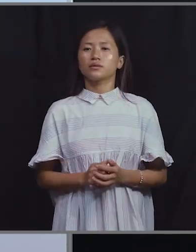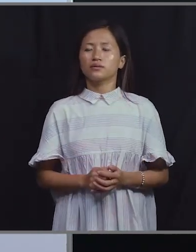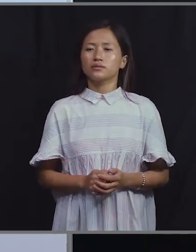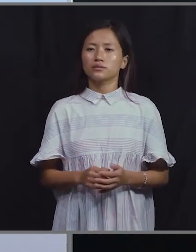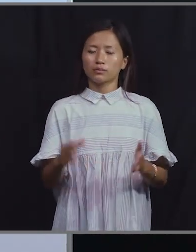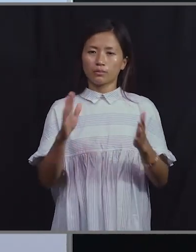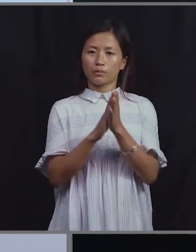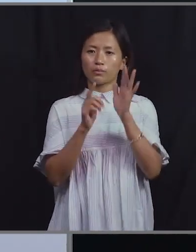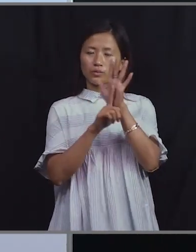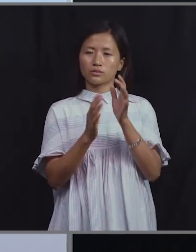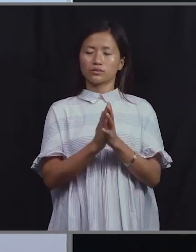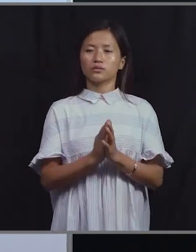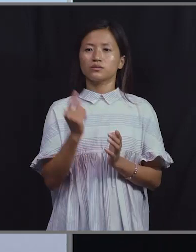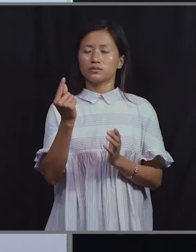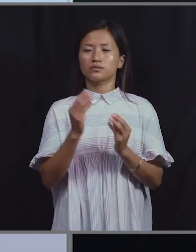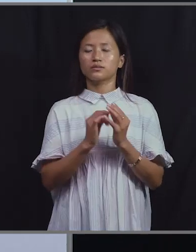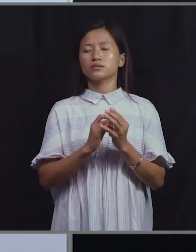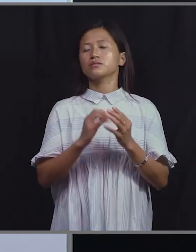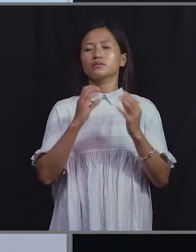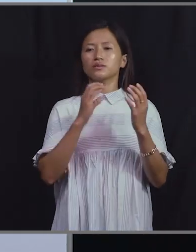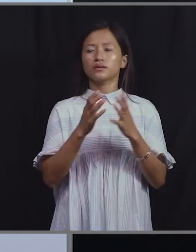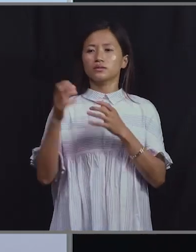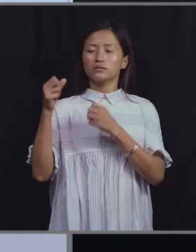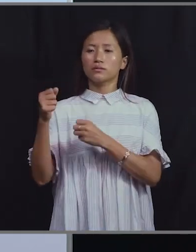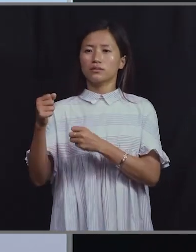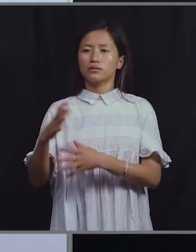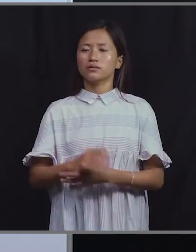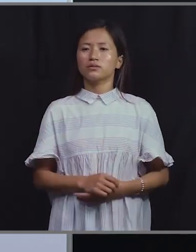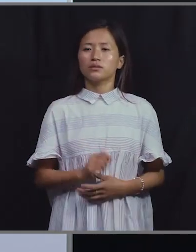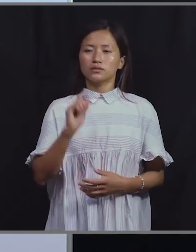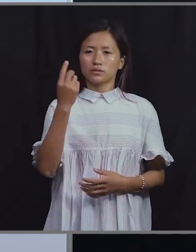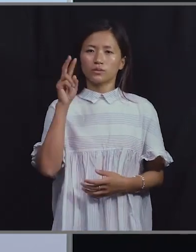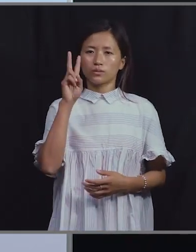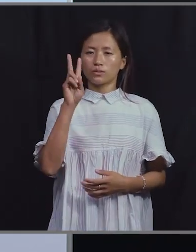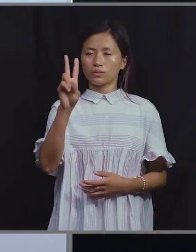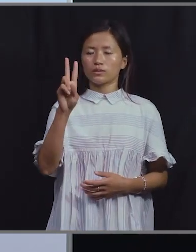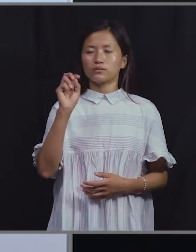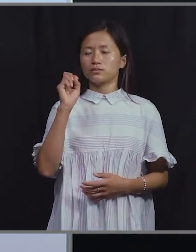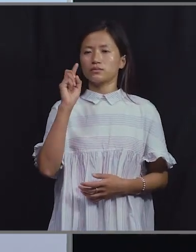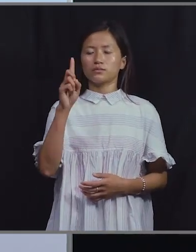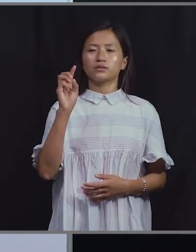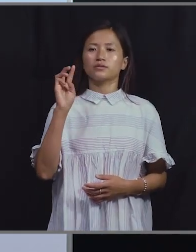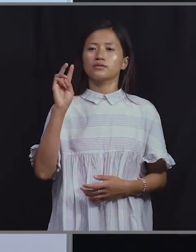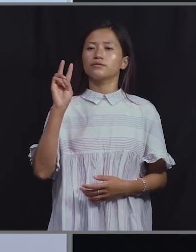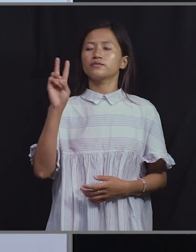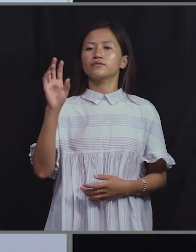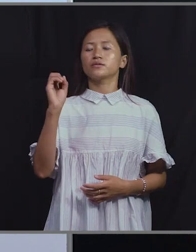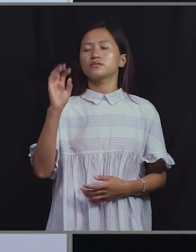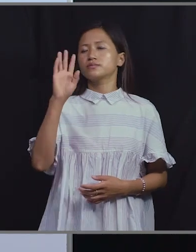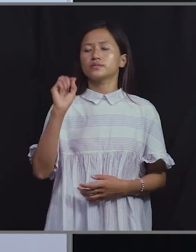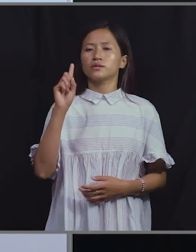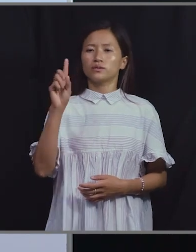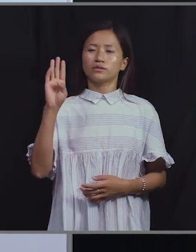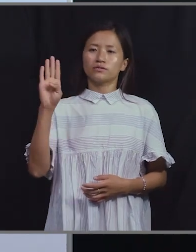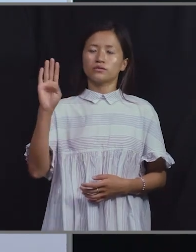serious threat to US security because Cuba, she was just 140 kilometers away from